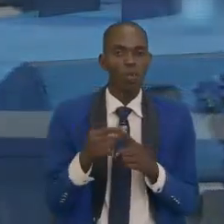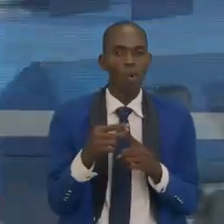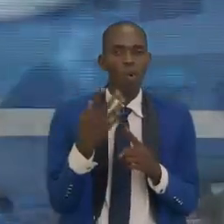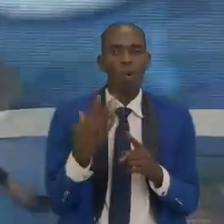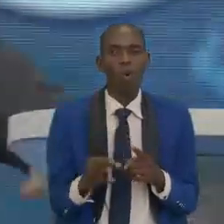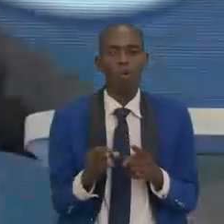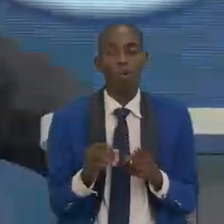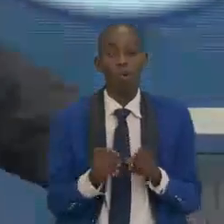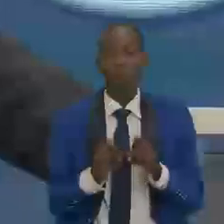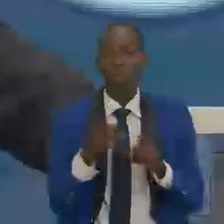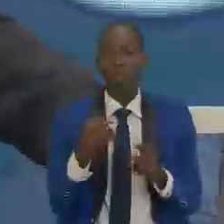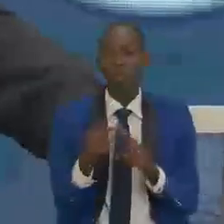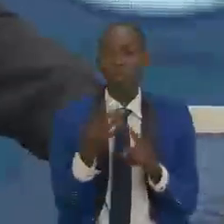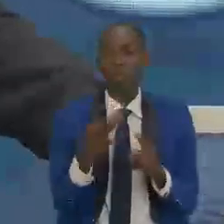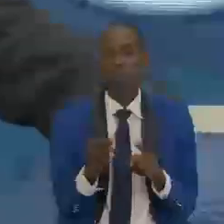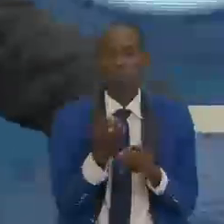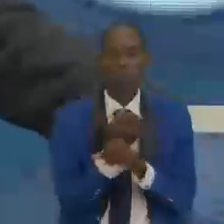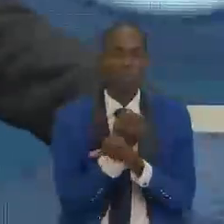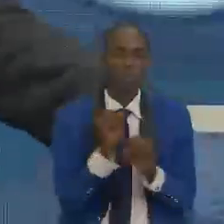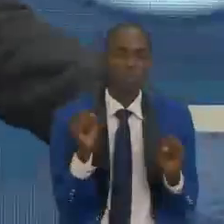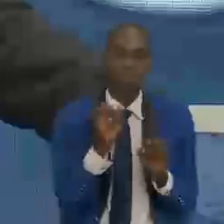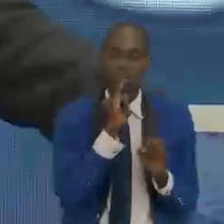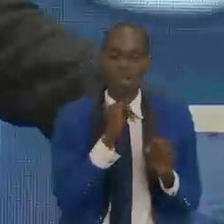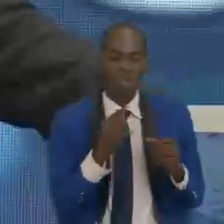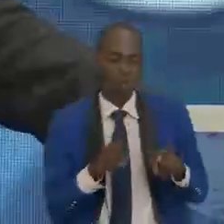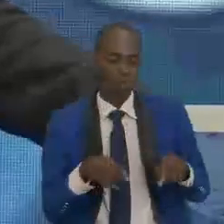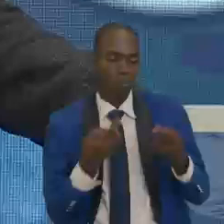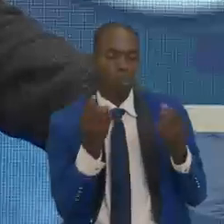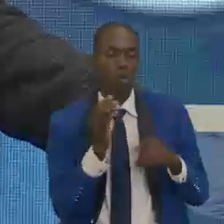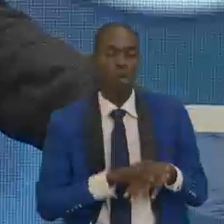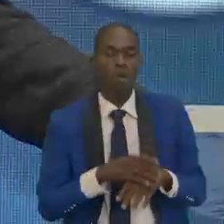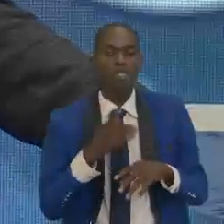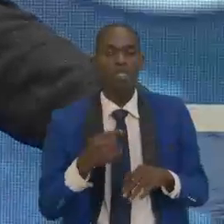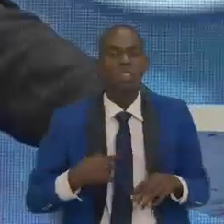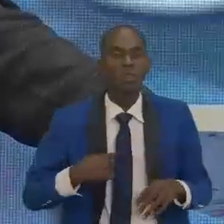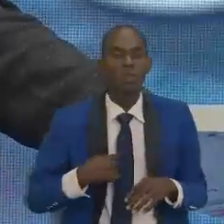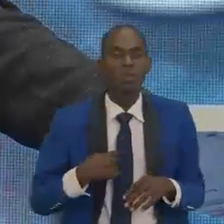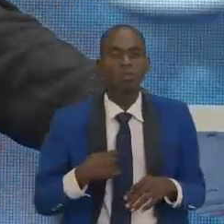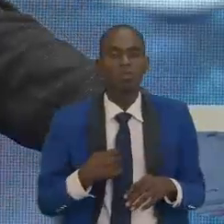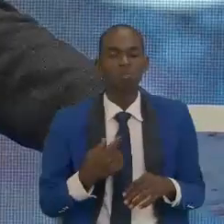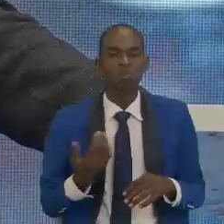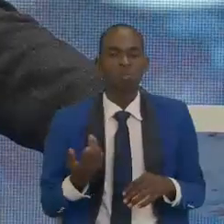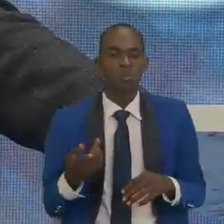on, they close their hearts to the message of salvation.